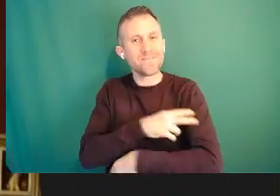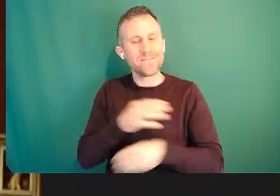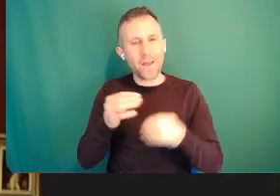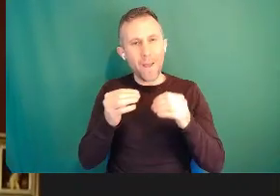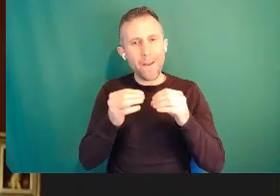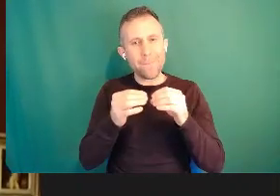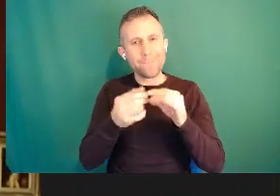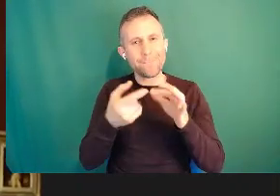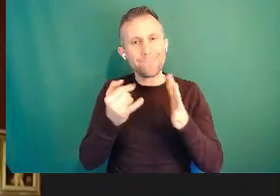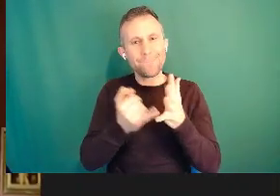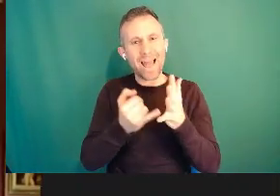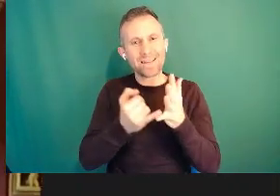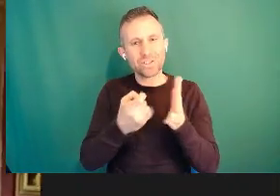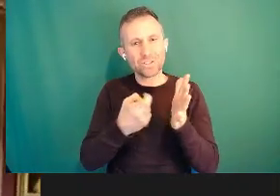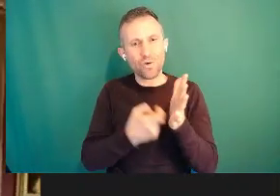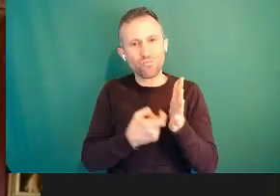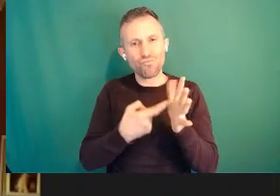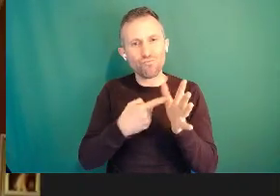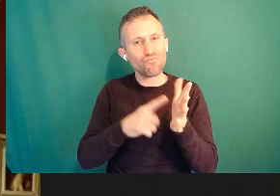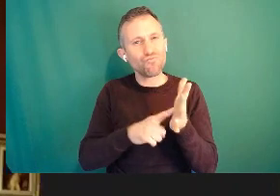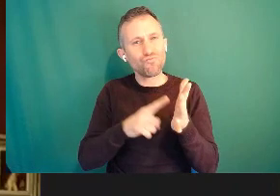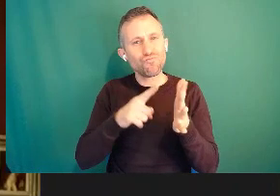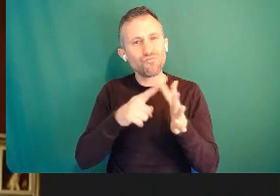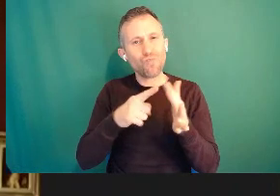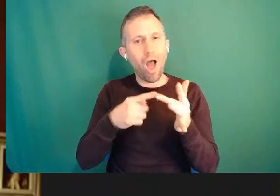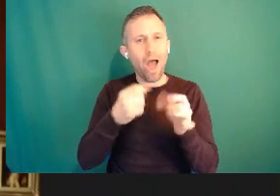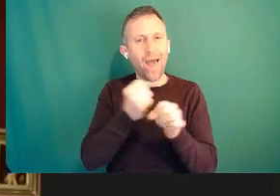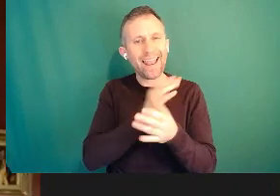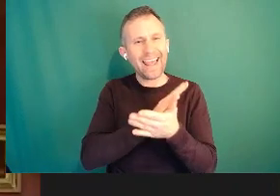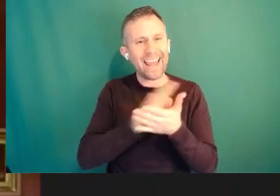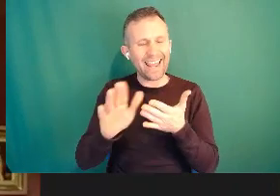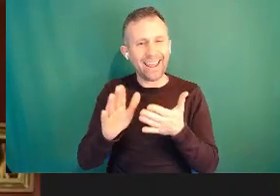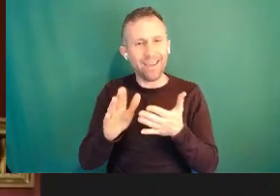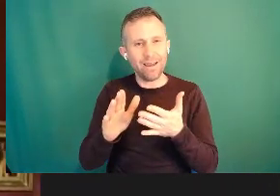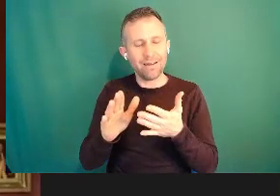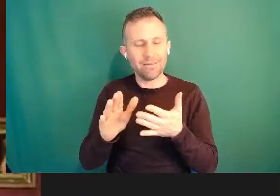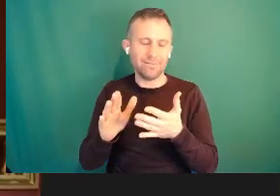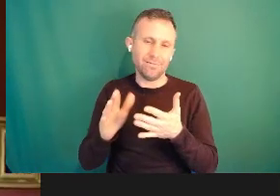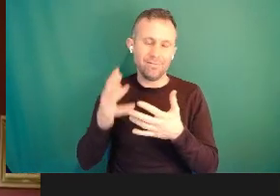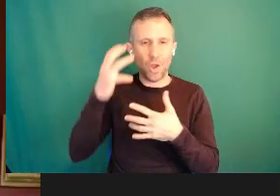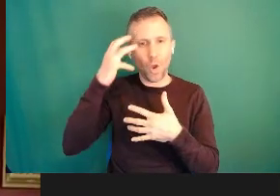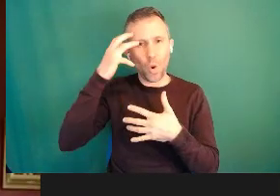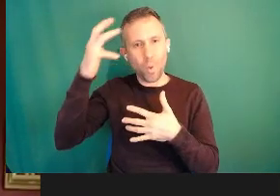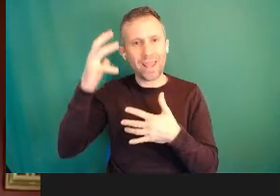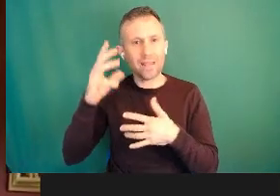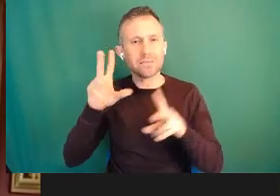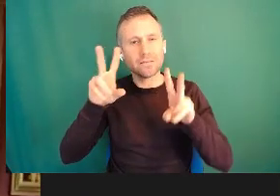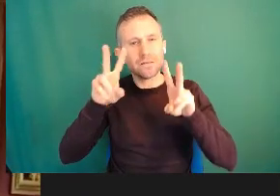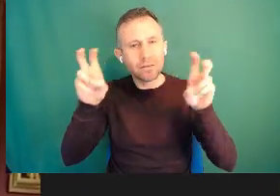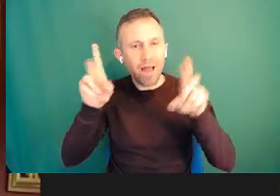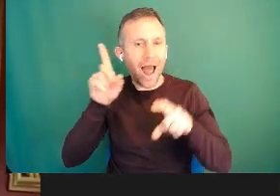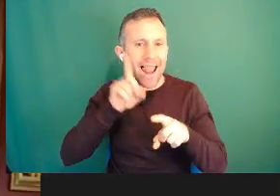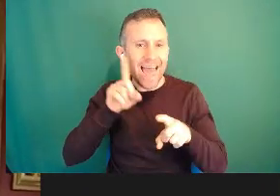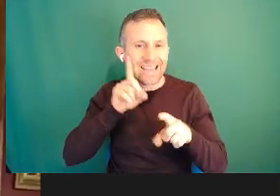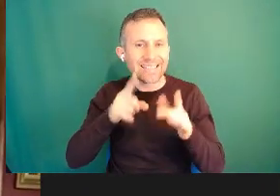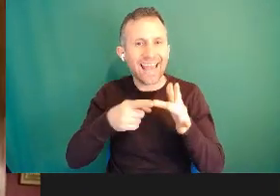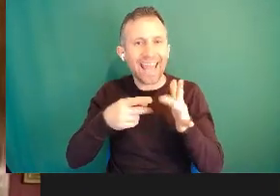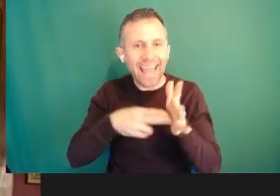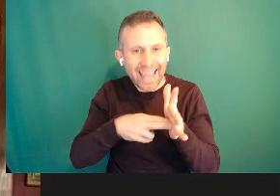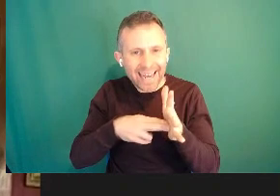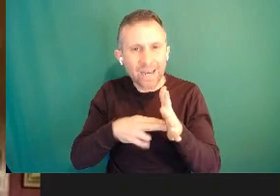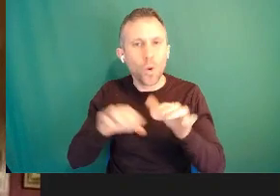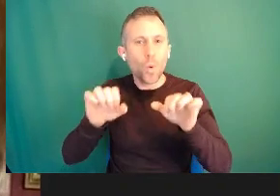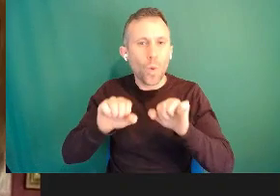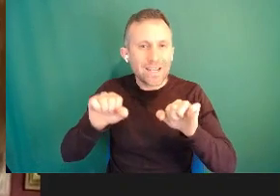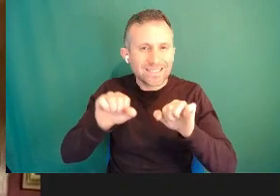and so they kind of eloped and got married secretly. So Walter Riley, he